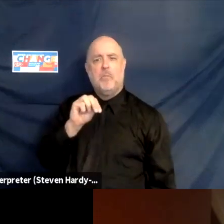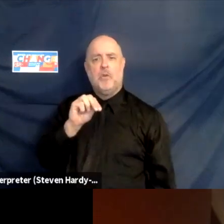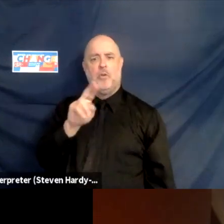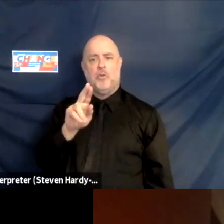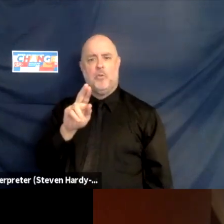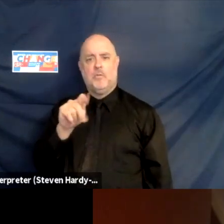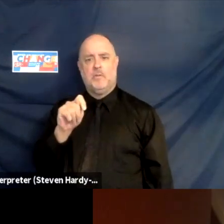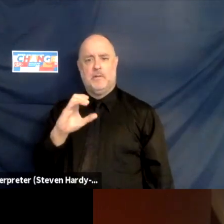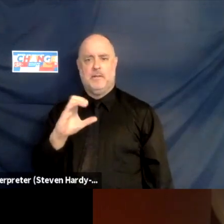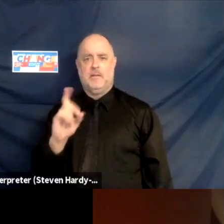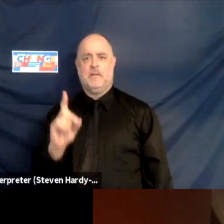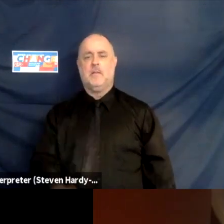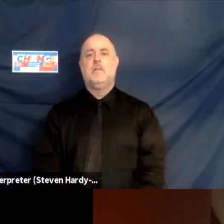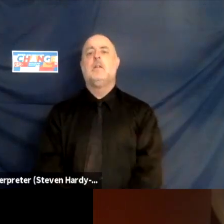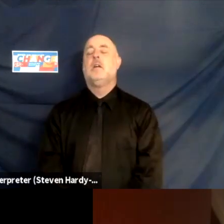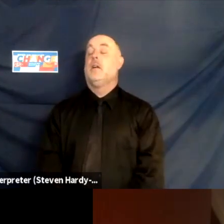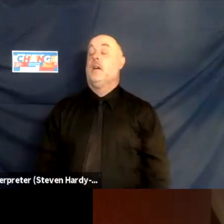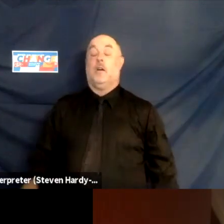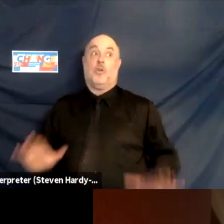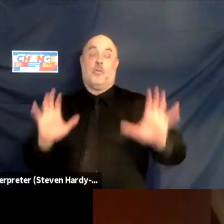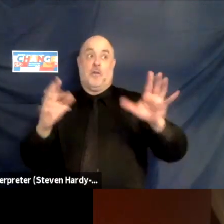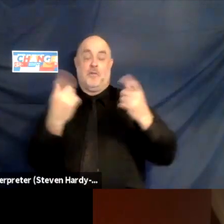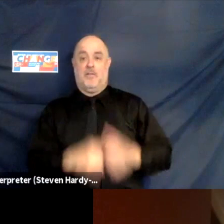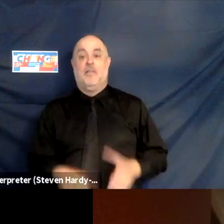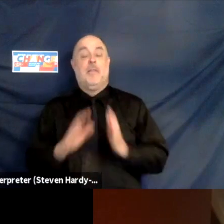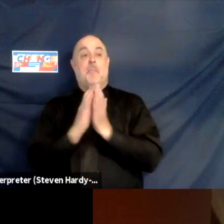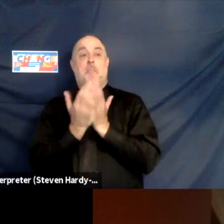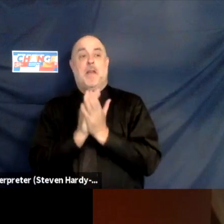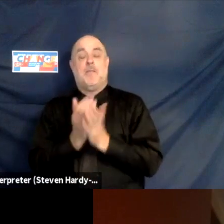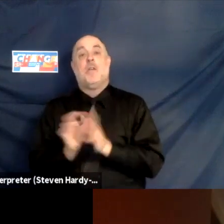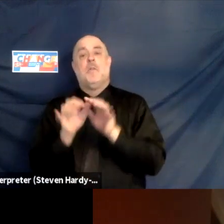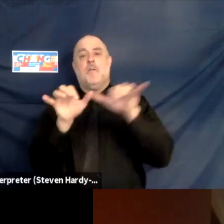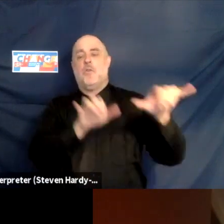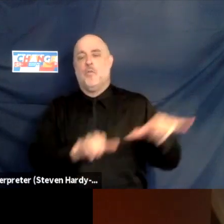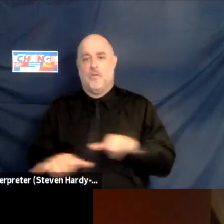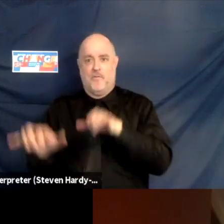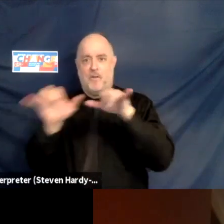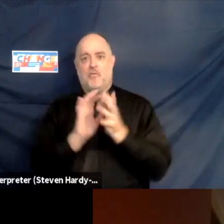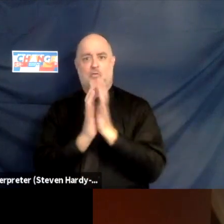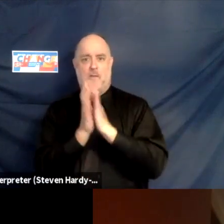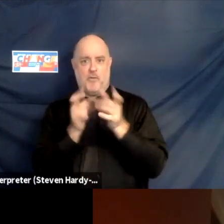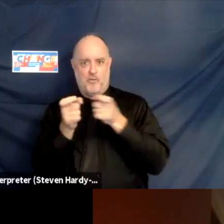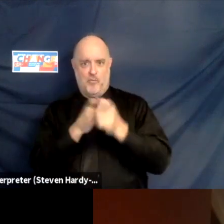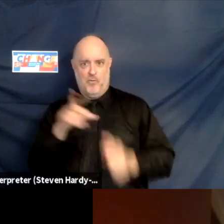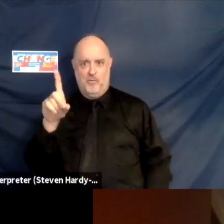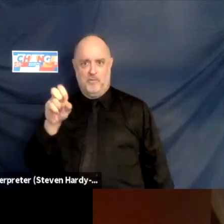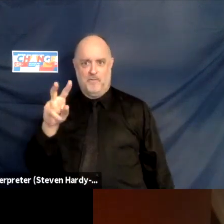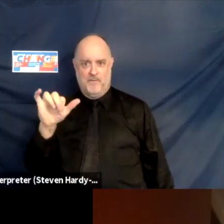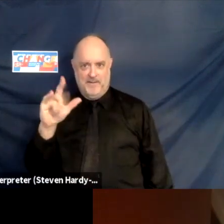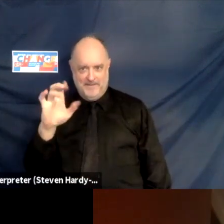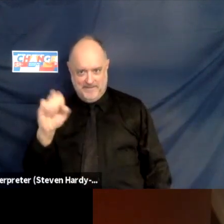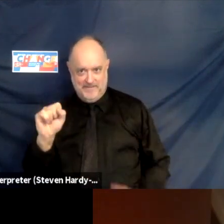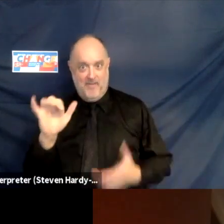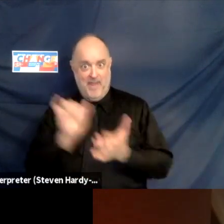That's a great question. The MUTCD, the Manual of Unified Traffic Control Devices. So